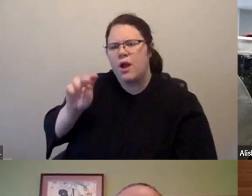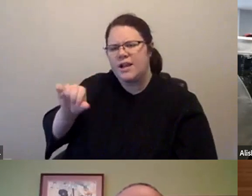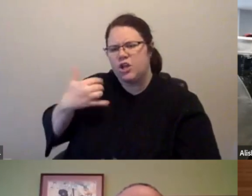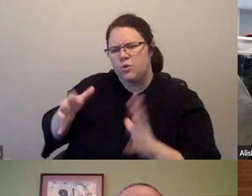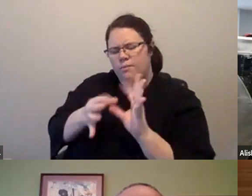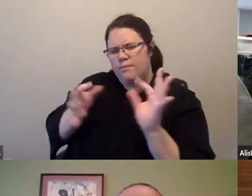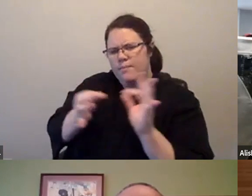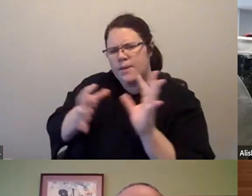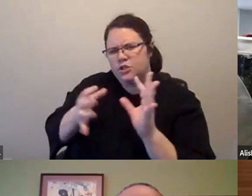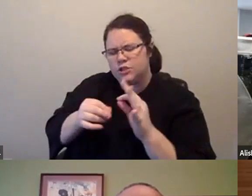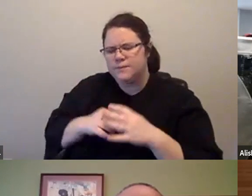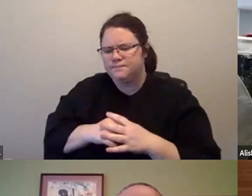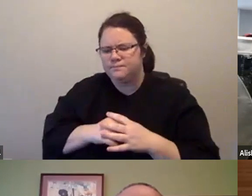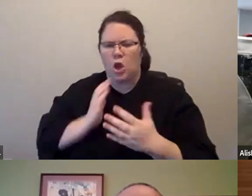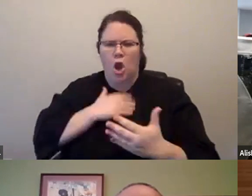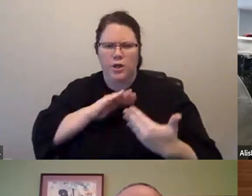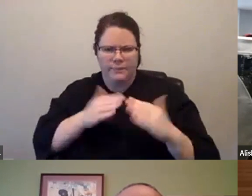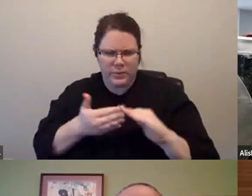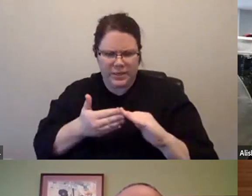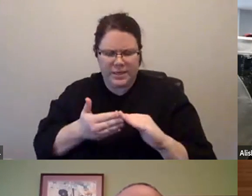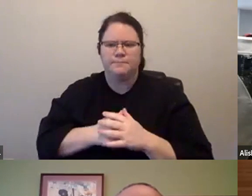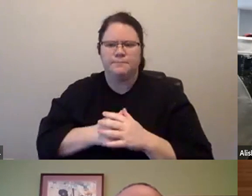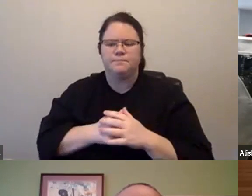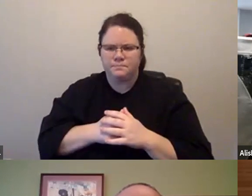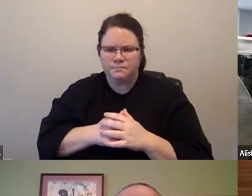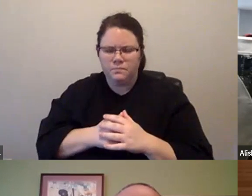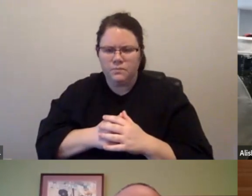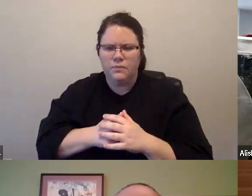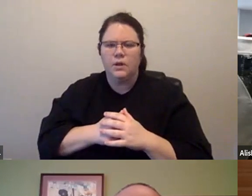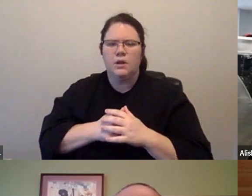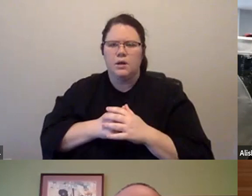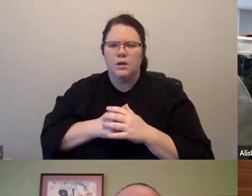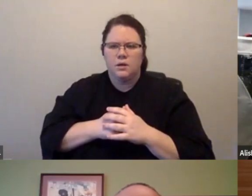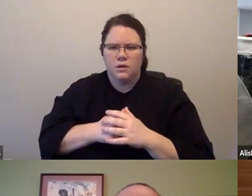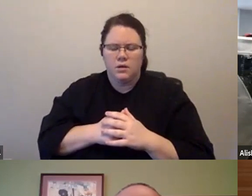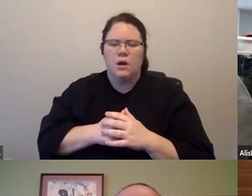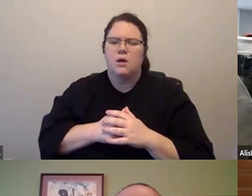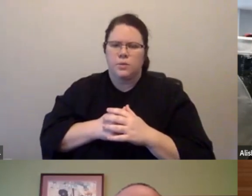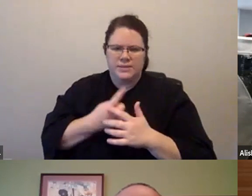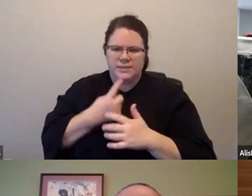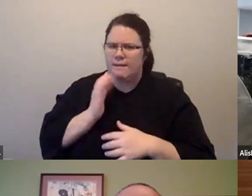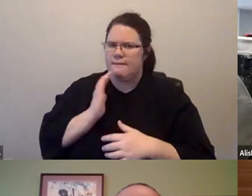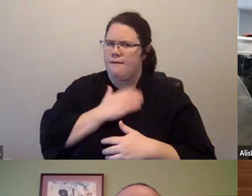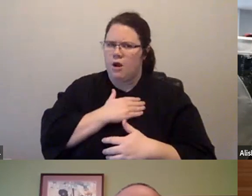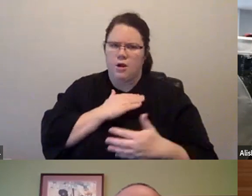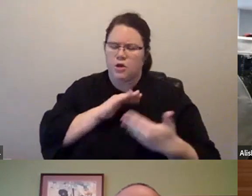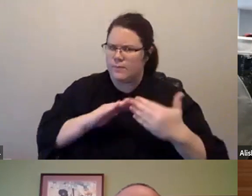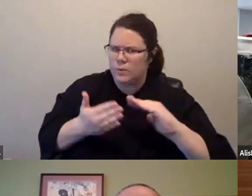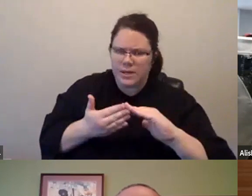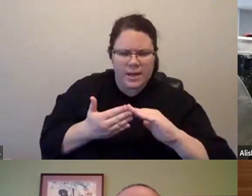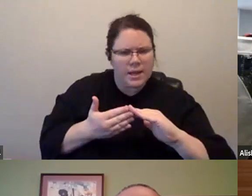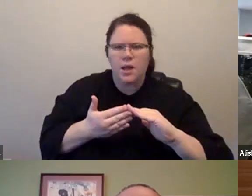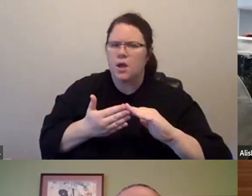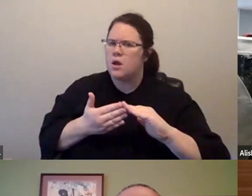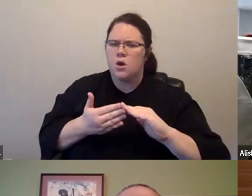about our community. We have really stepped up our efforts or enhanced our efforts